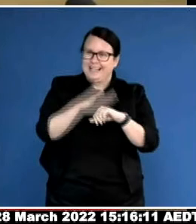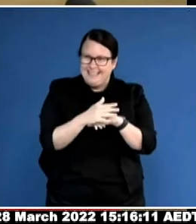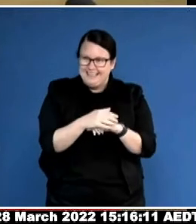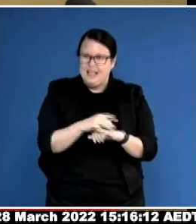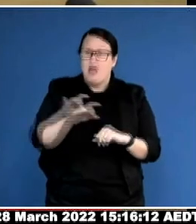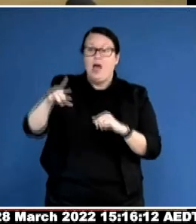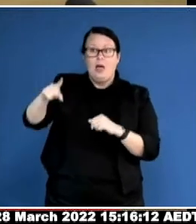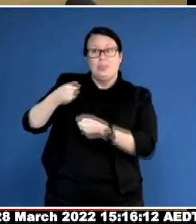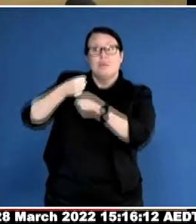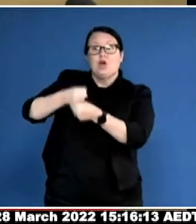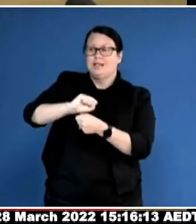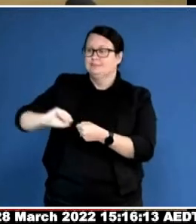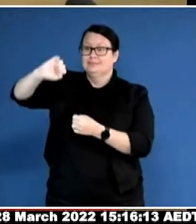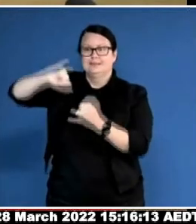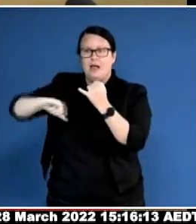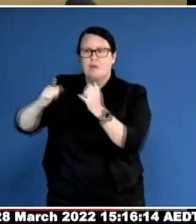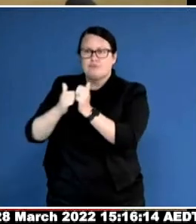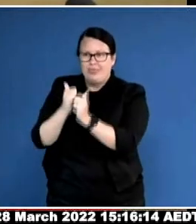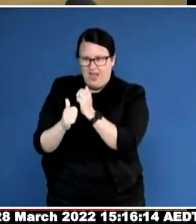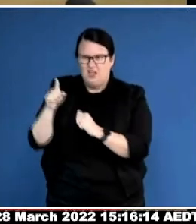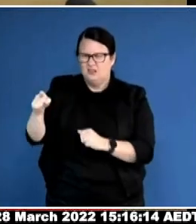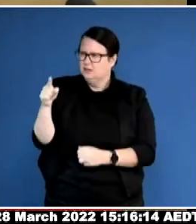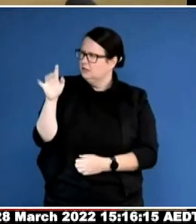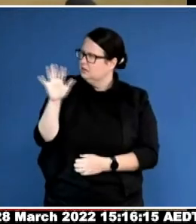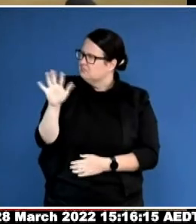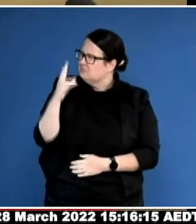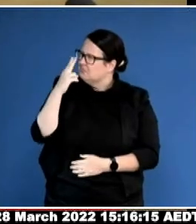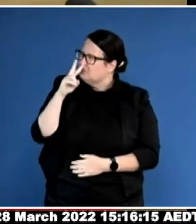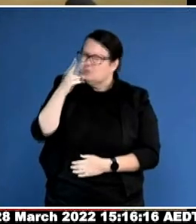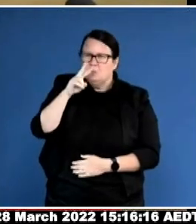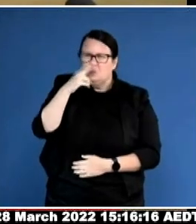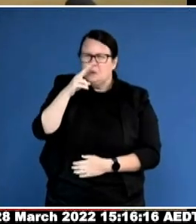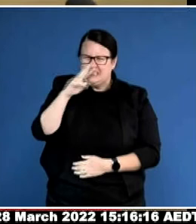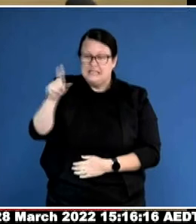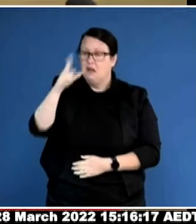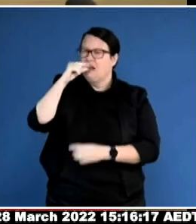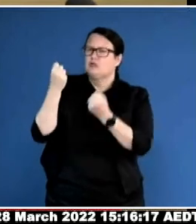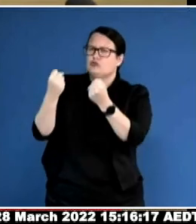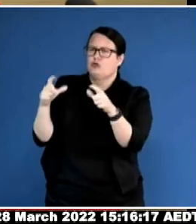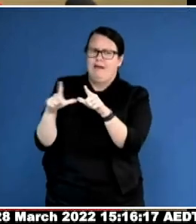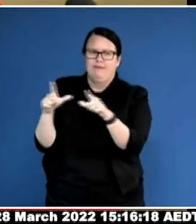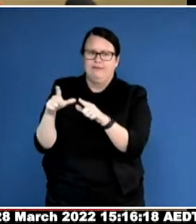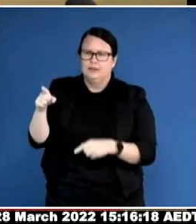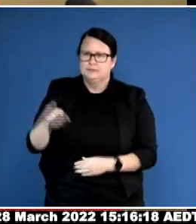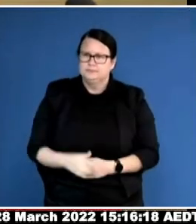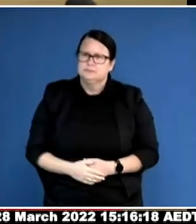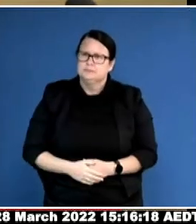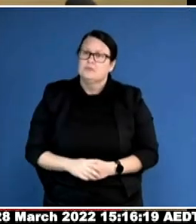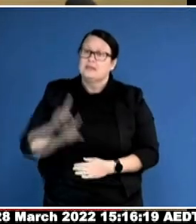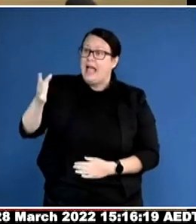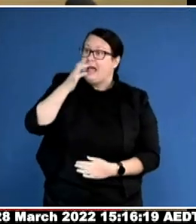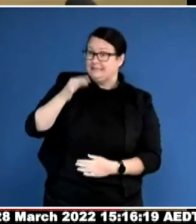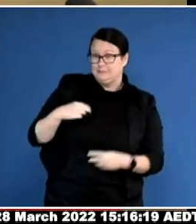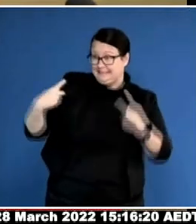started talking to me. He was older than me, maybe in his early 20s, old enough to drive. He asked me for a